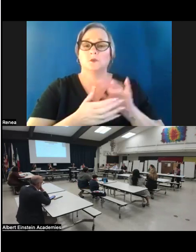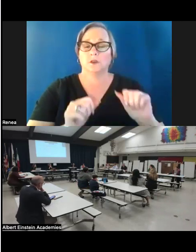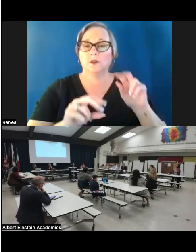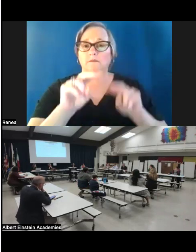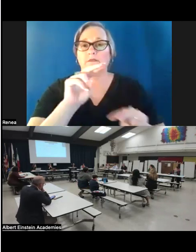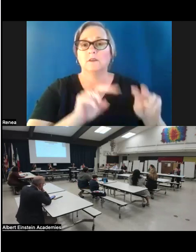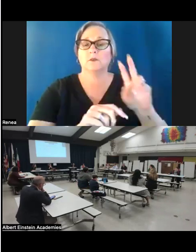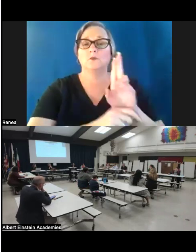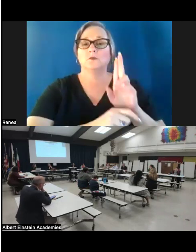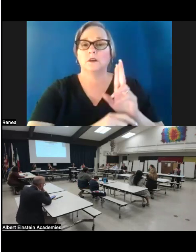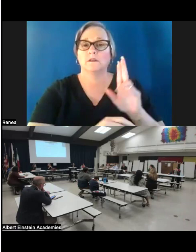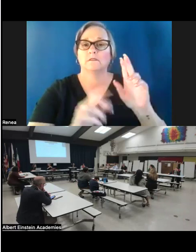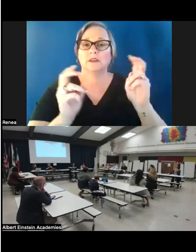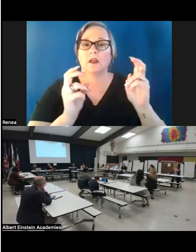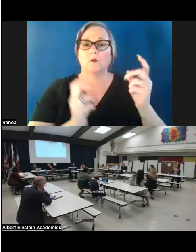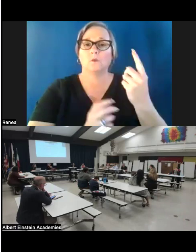potential.